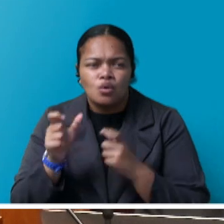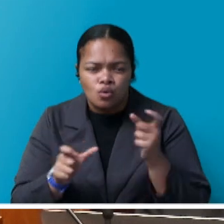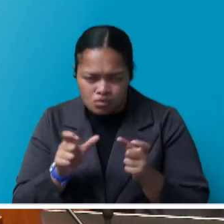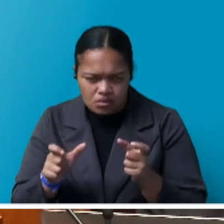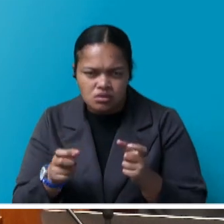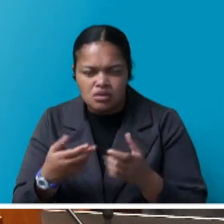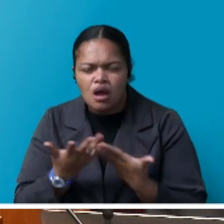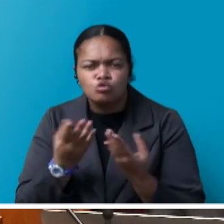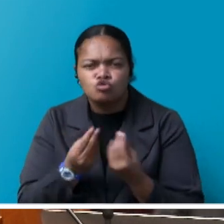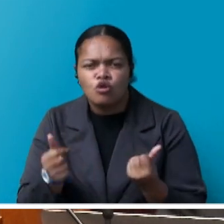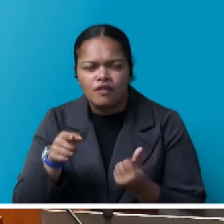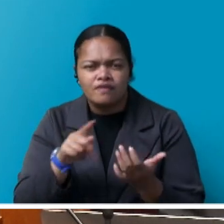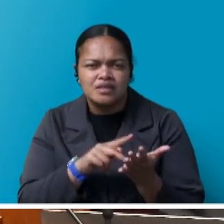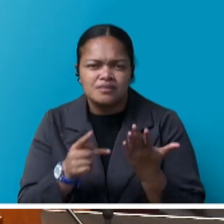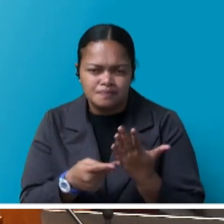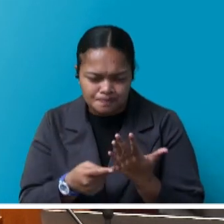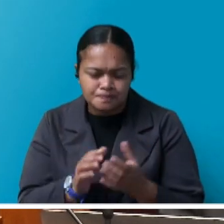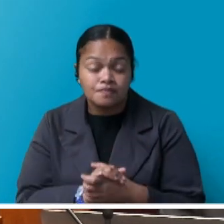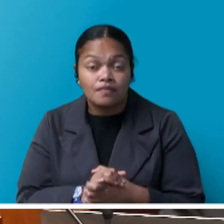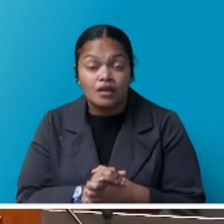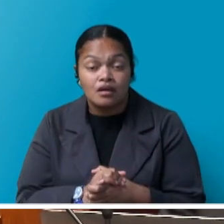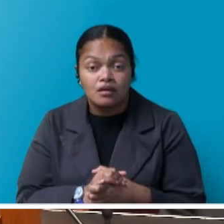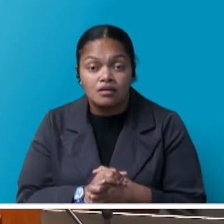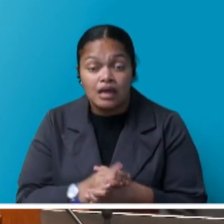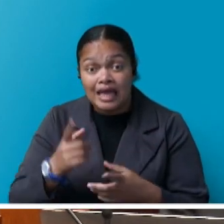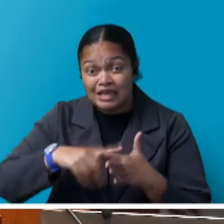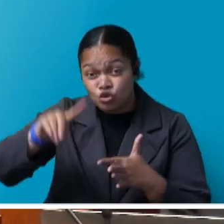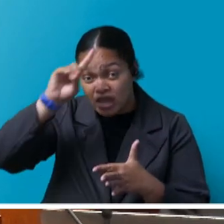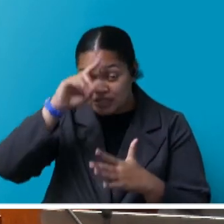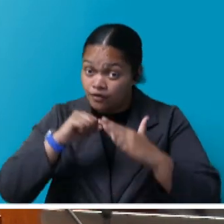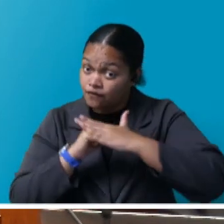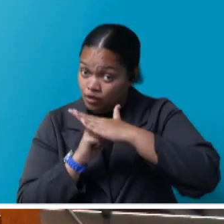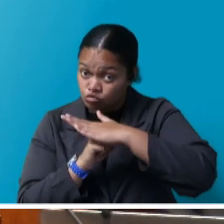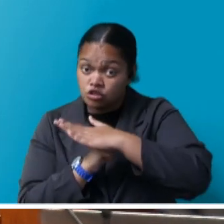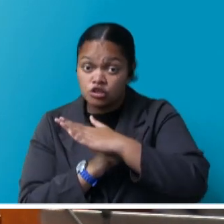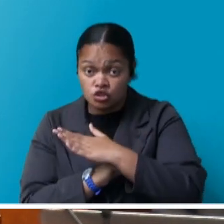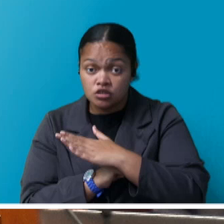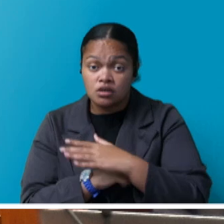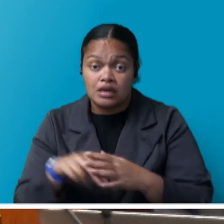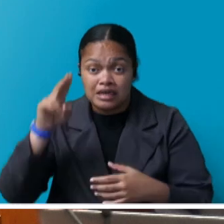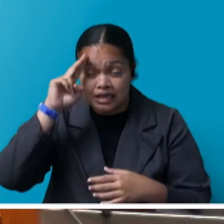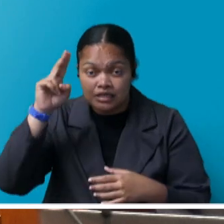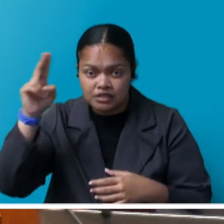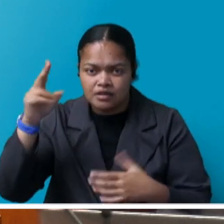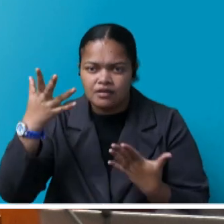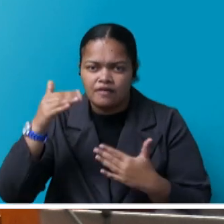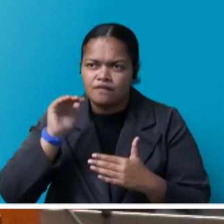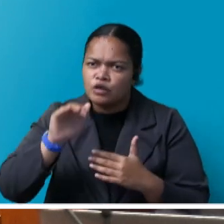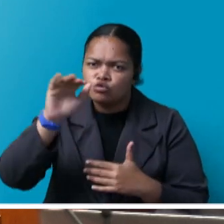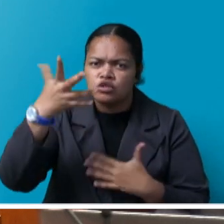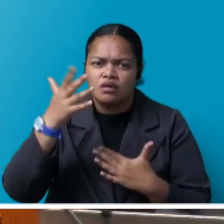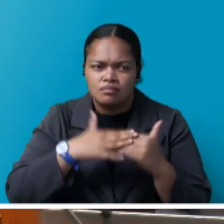initiative. Mr. Speaker, sir, education is a foundation upon which our nation's future is built. And I